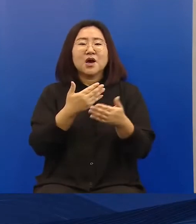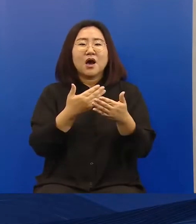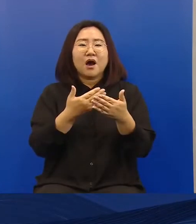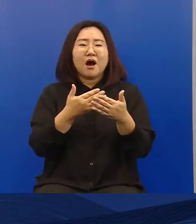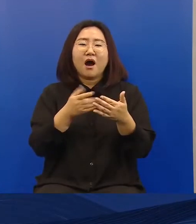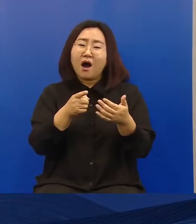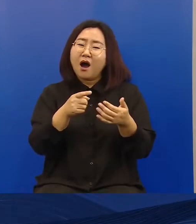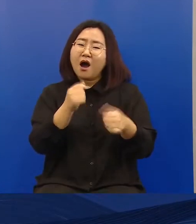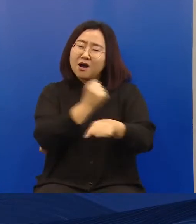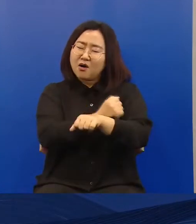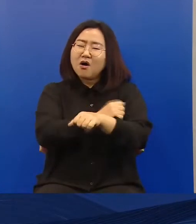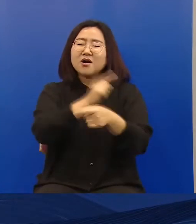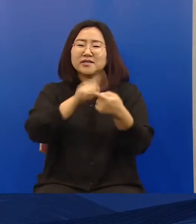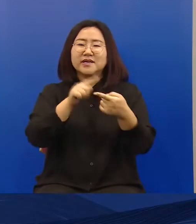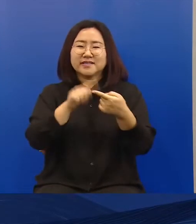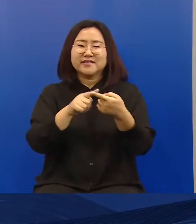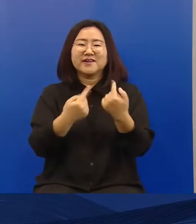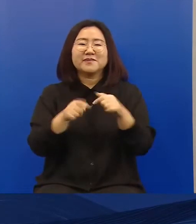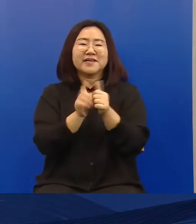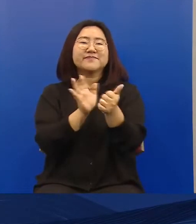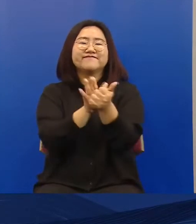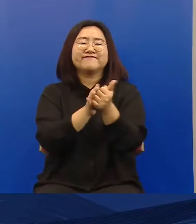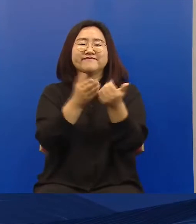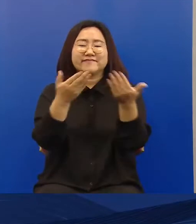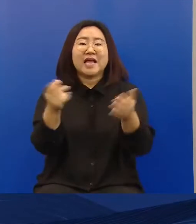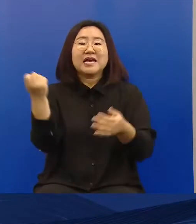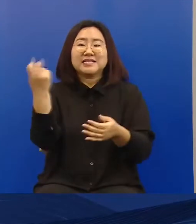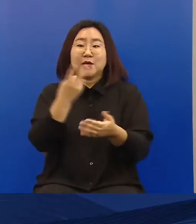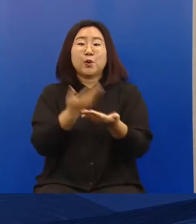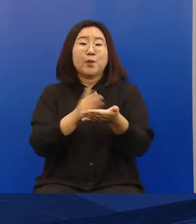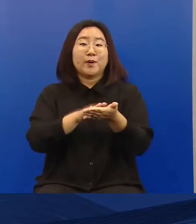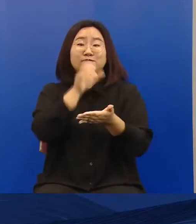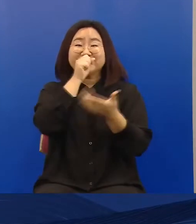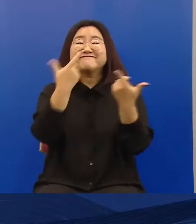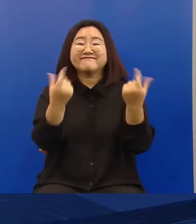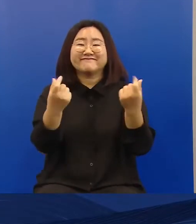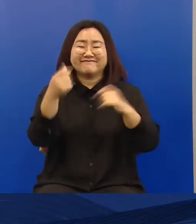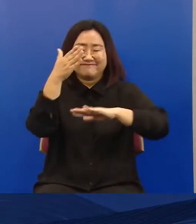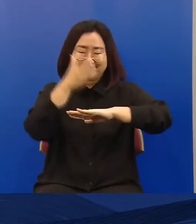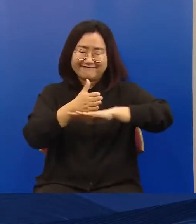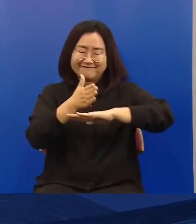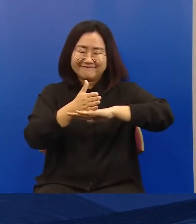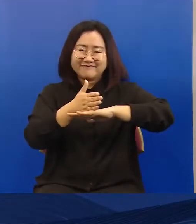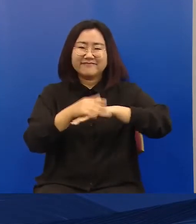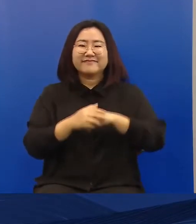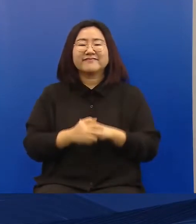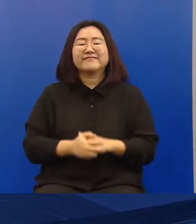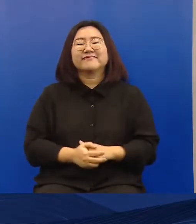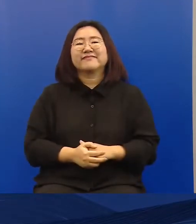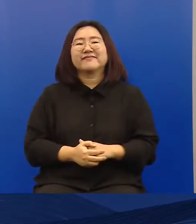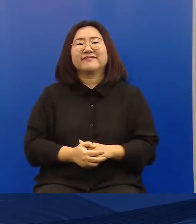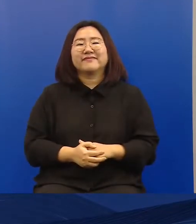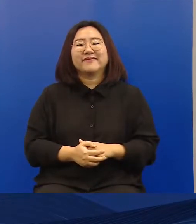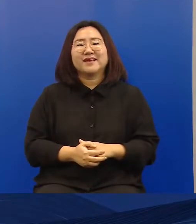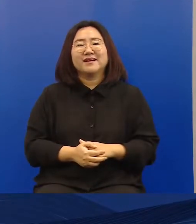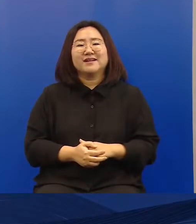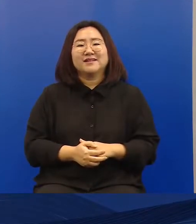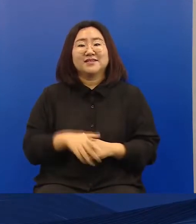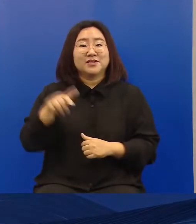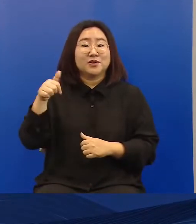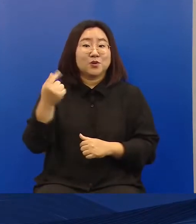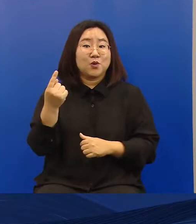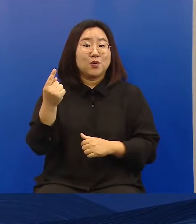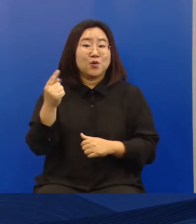experts, including Governor of Jeju, and I urge your effort and participation with me. Thank you. Thank you very